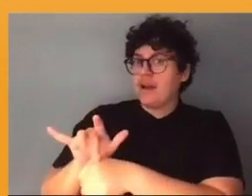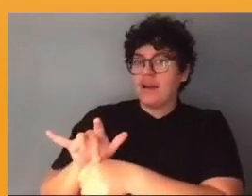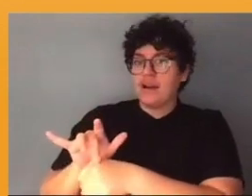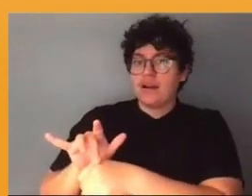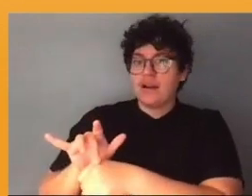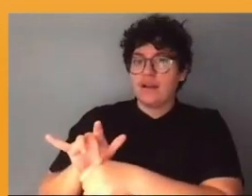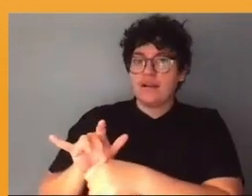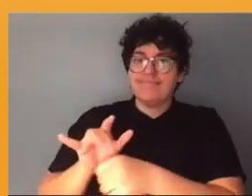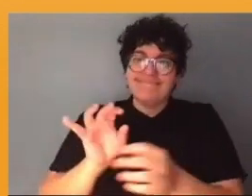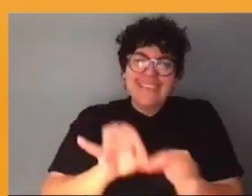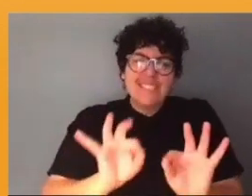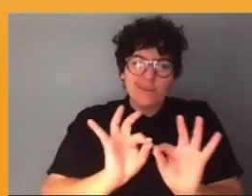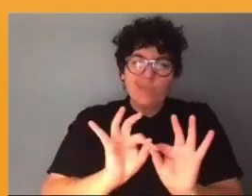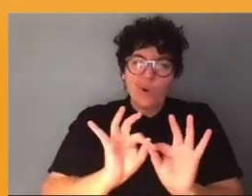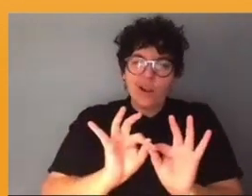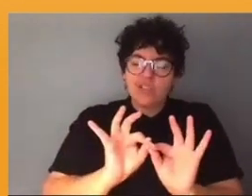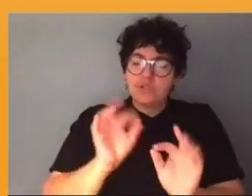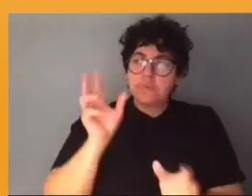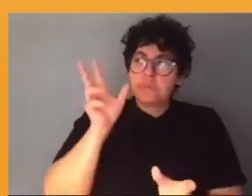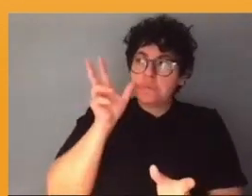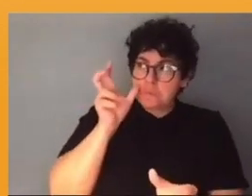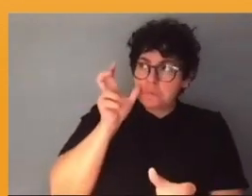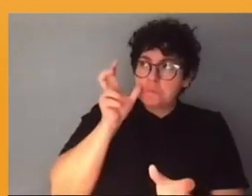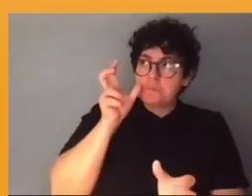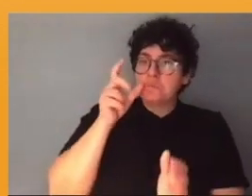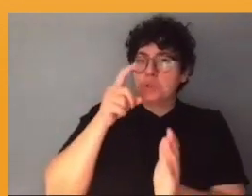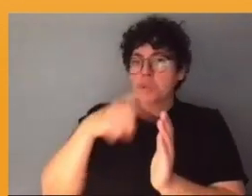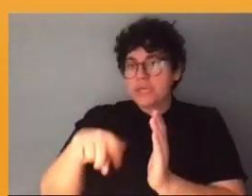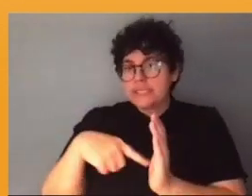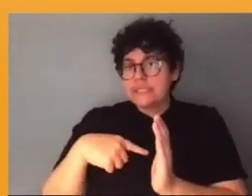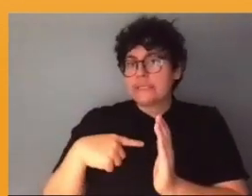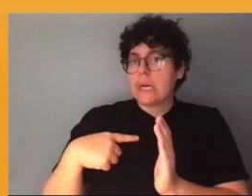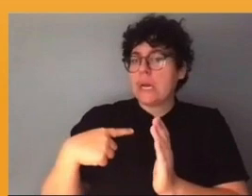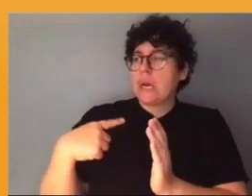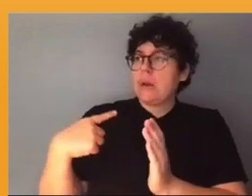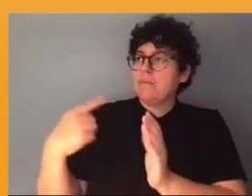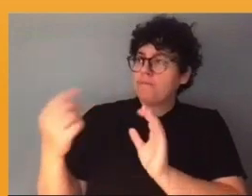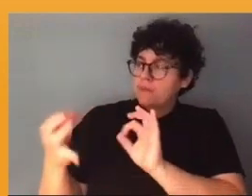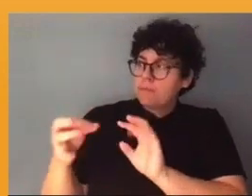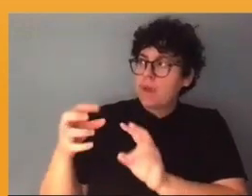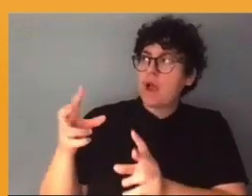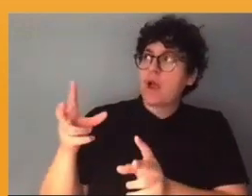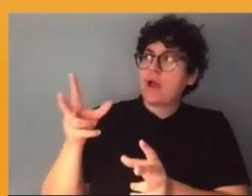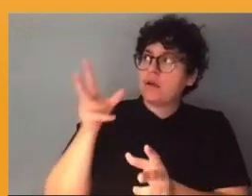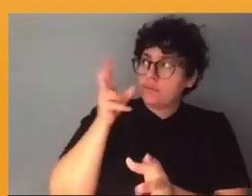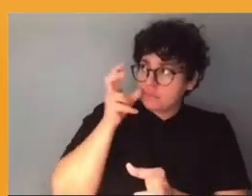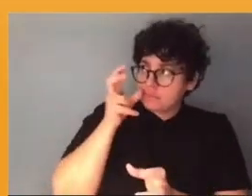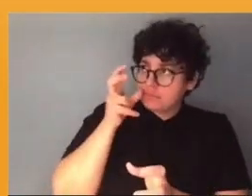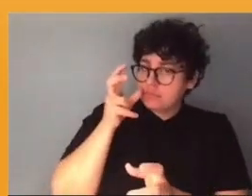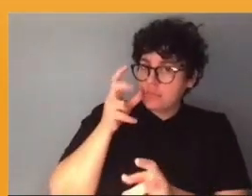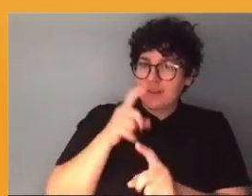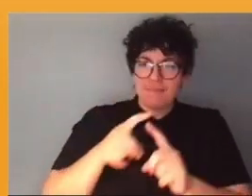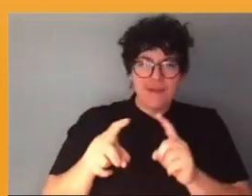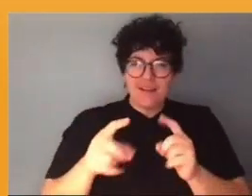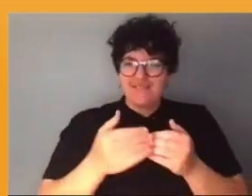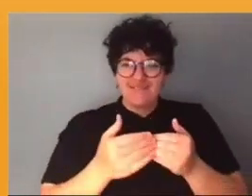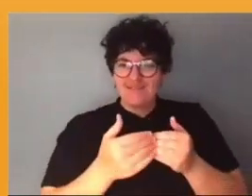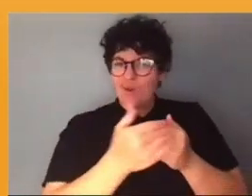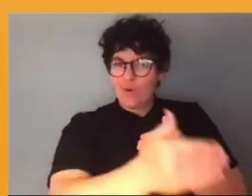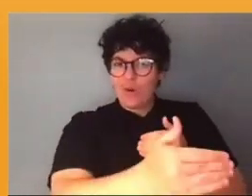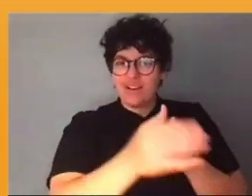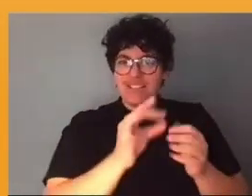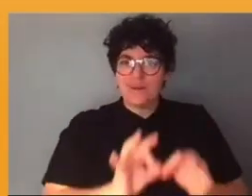take those criticisms, I think moving forward, it's important for me to cultivate a singular